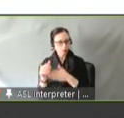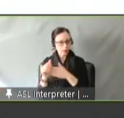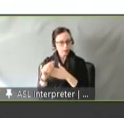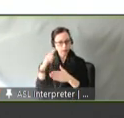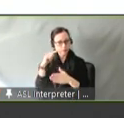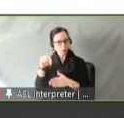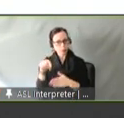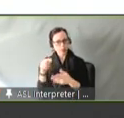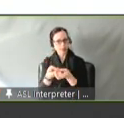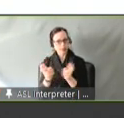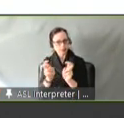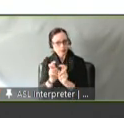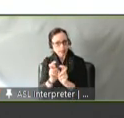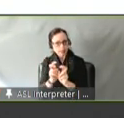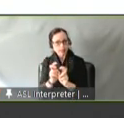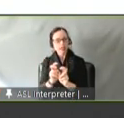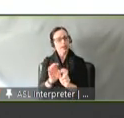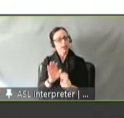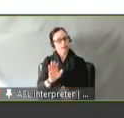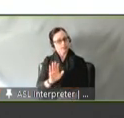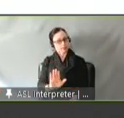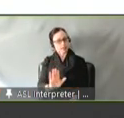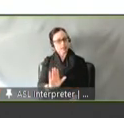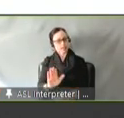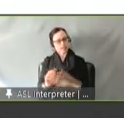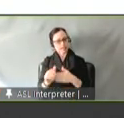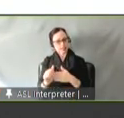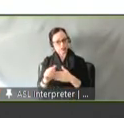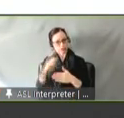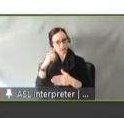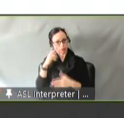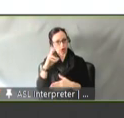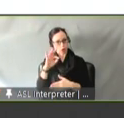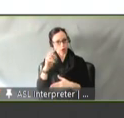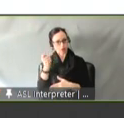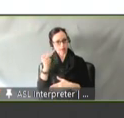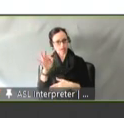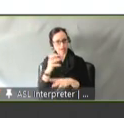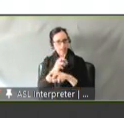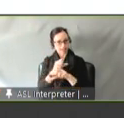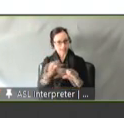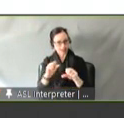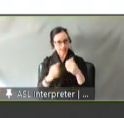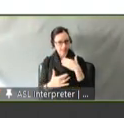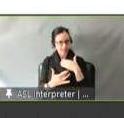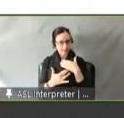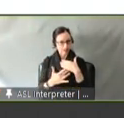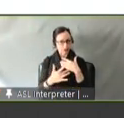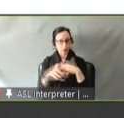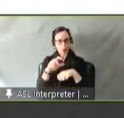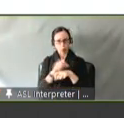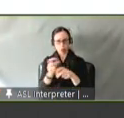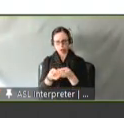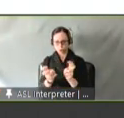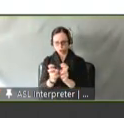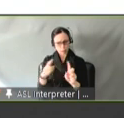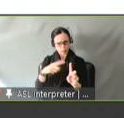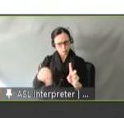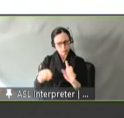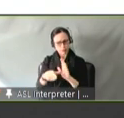committee and for his leadership of our ACIP COVID-19 vaccine safety technical work group that has been reviewing all of this